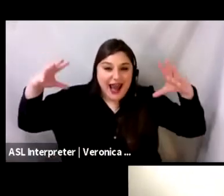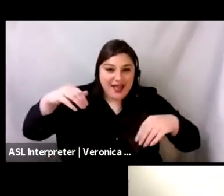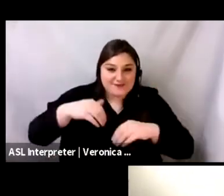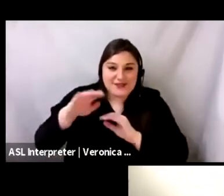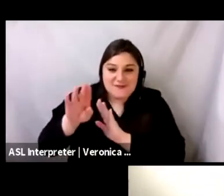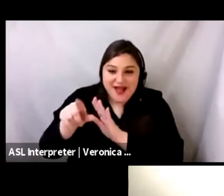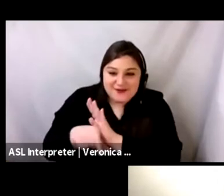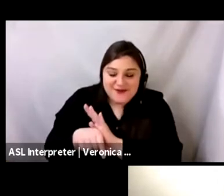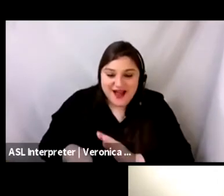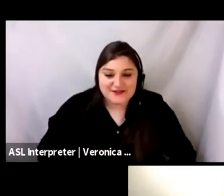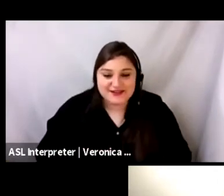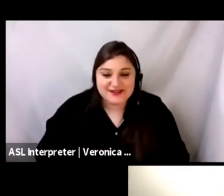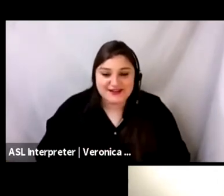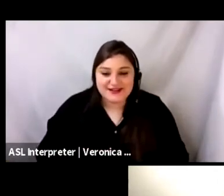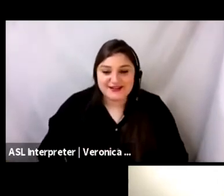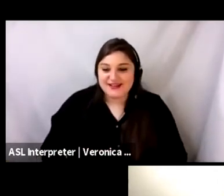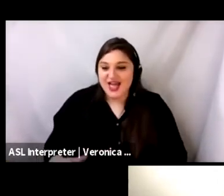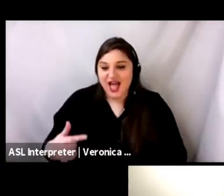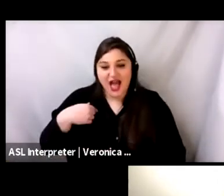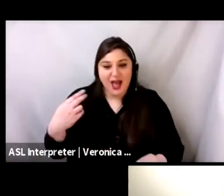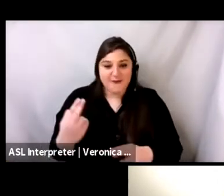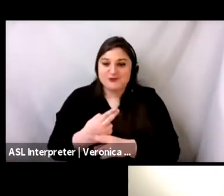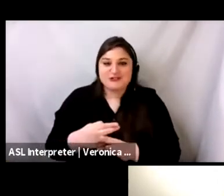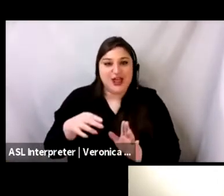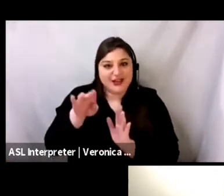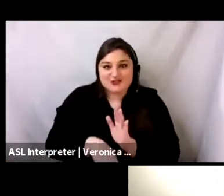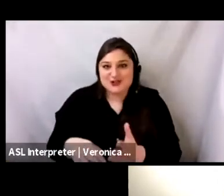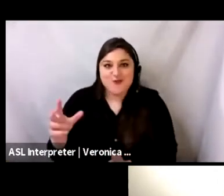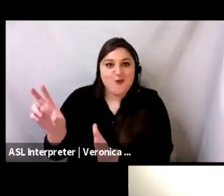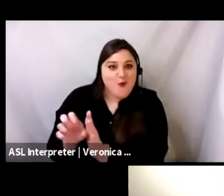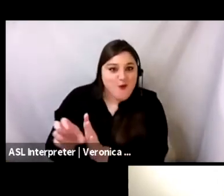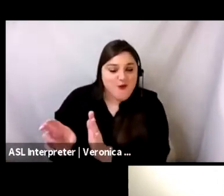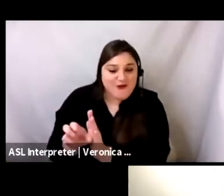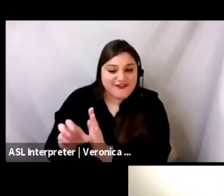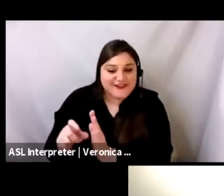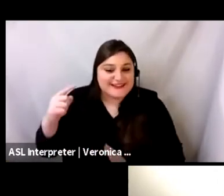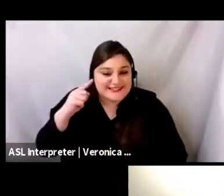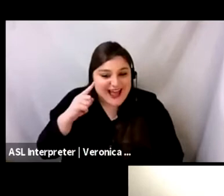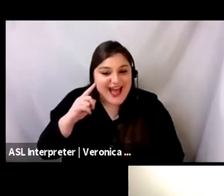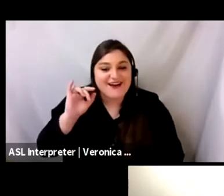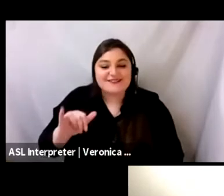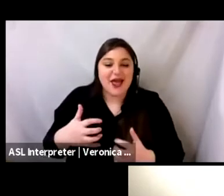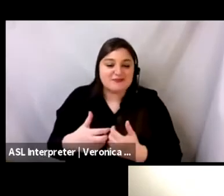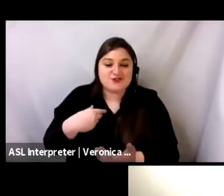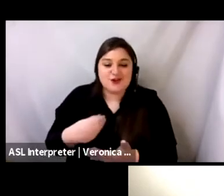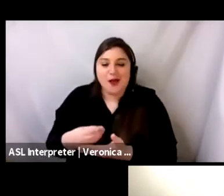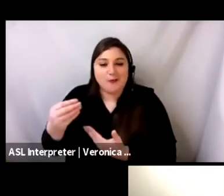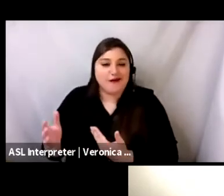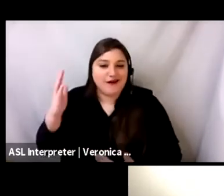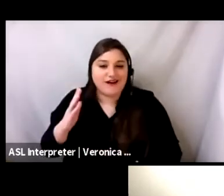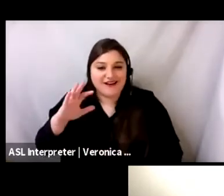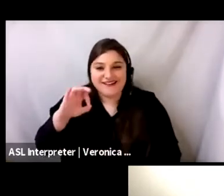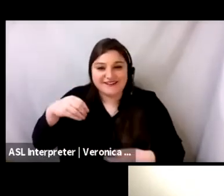just in front of my house. This is a very outdated machine. It doesn't work perfectly, but I'm still going to use it to